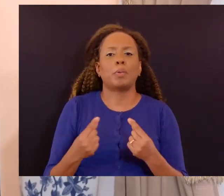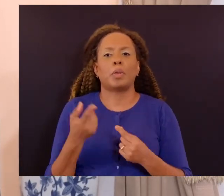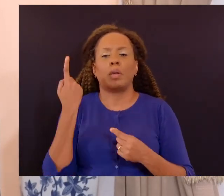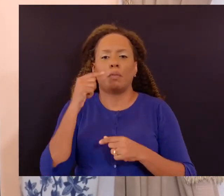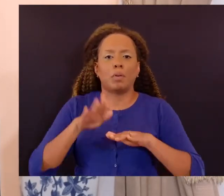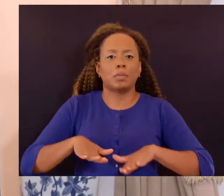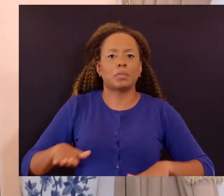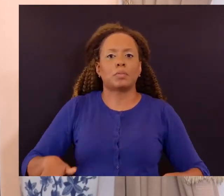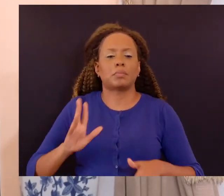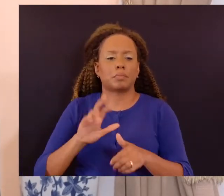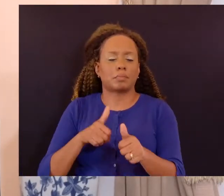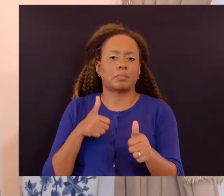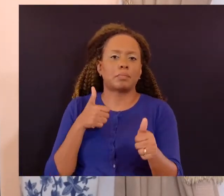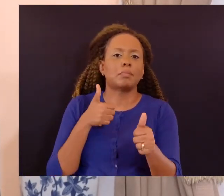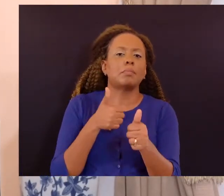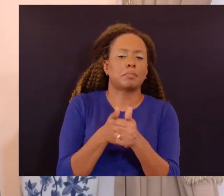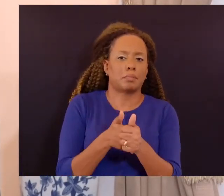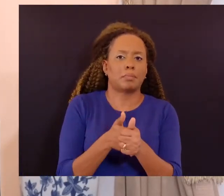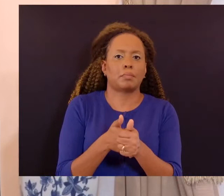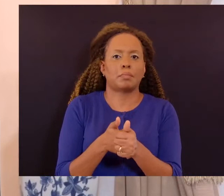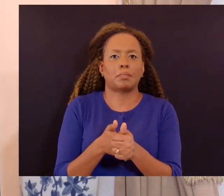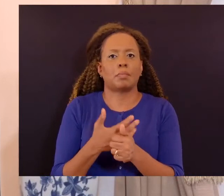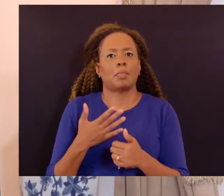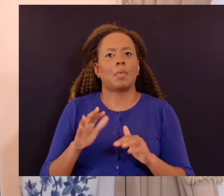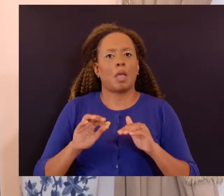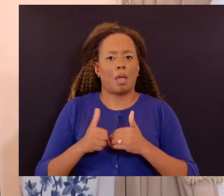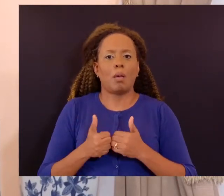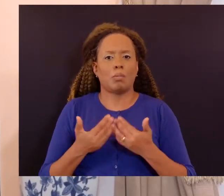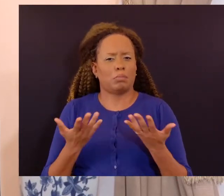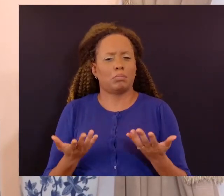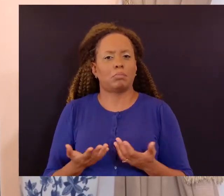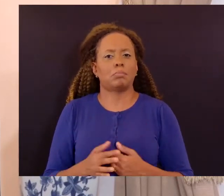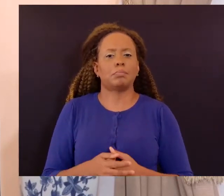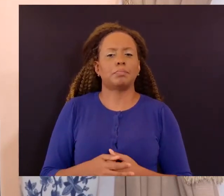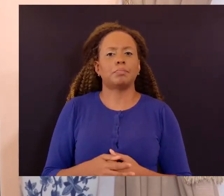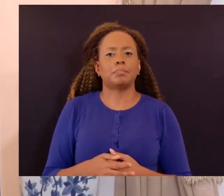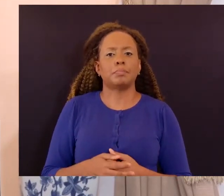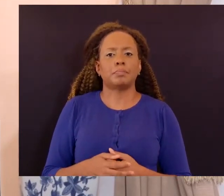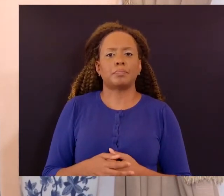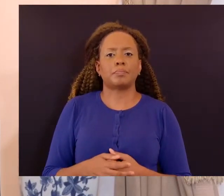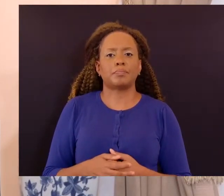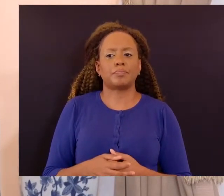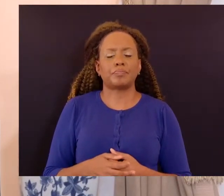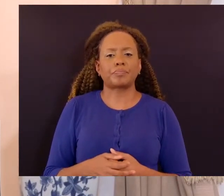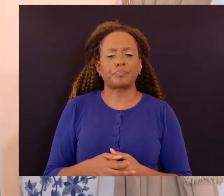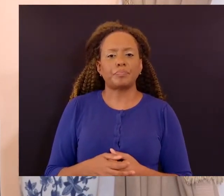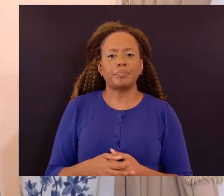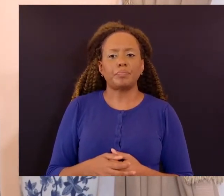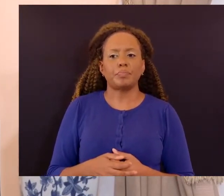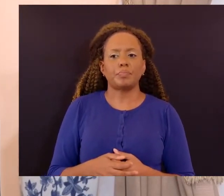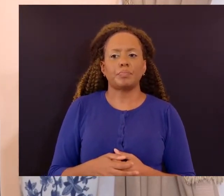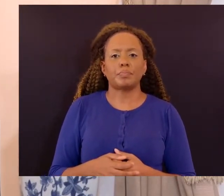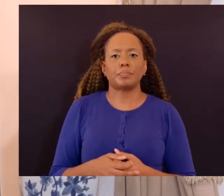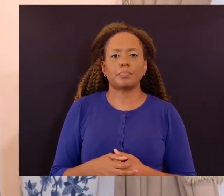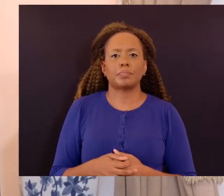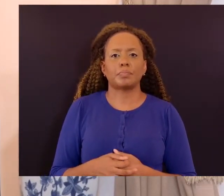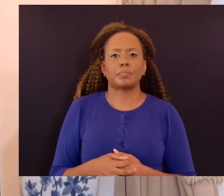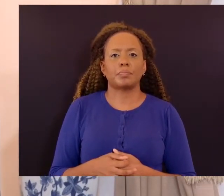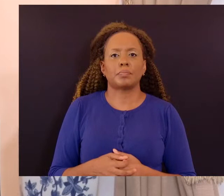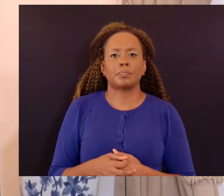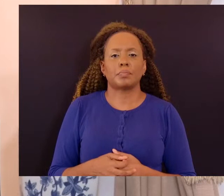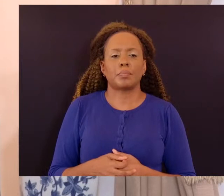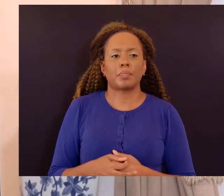this this set of students and this generation of students back on track. I want to just close at this point